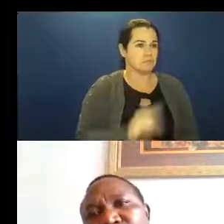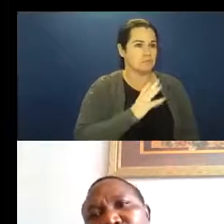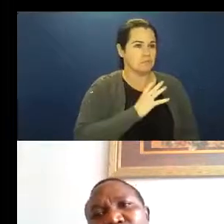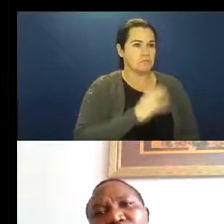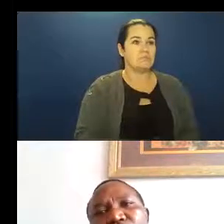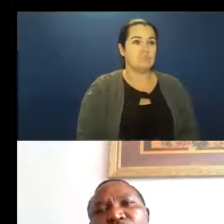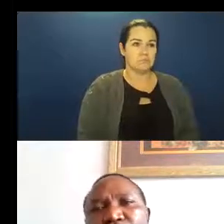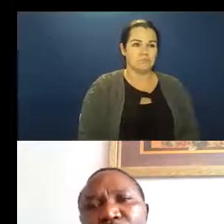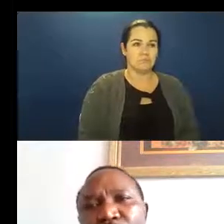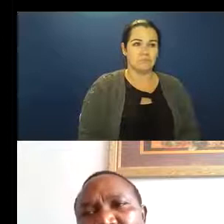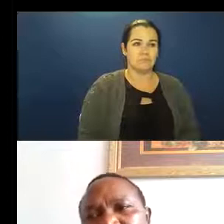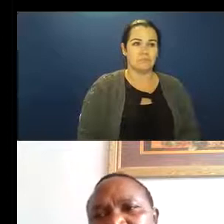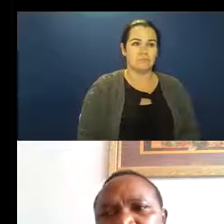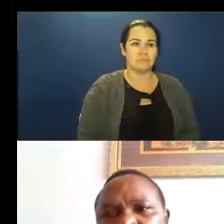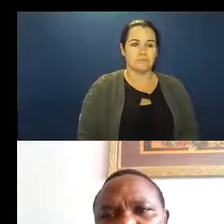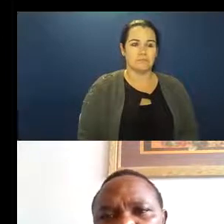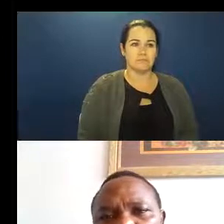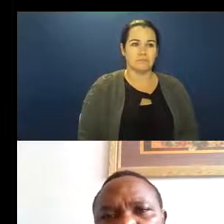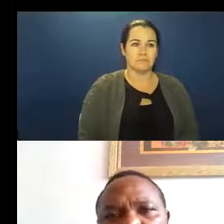right. So